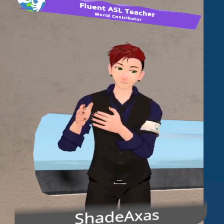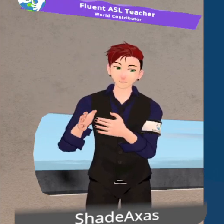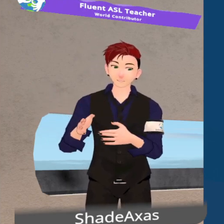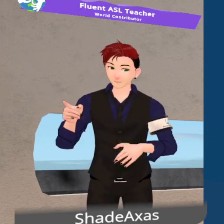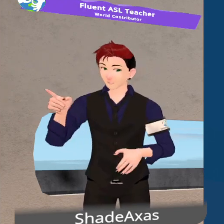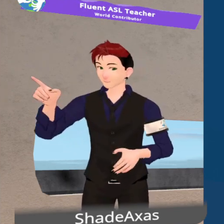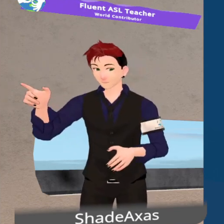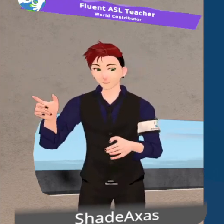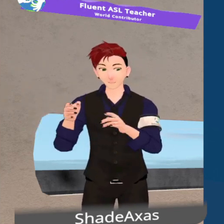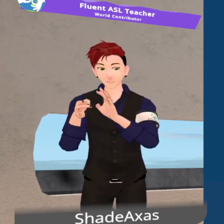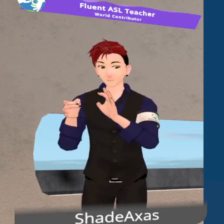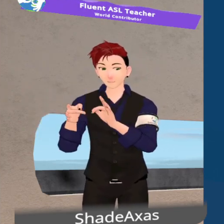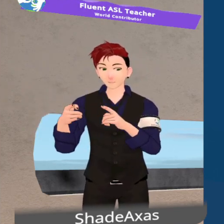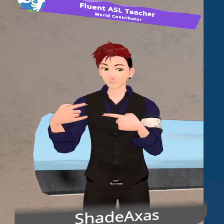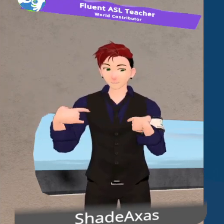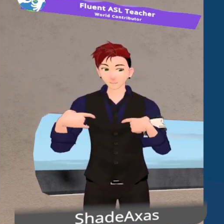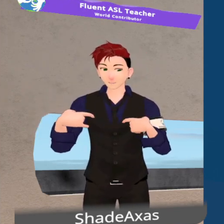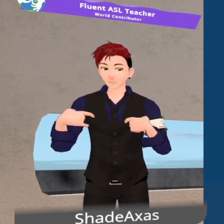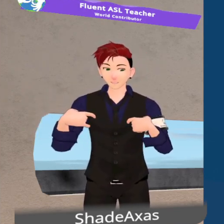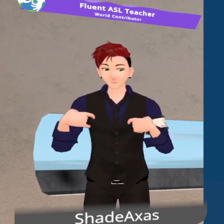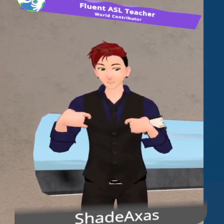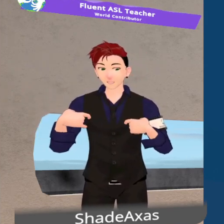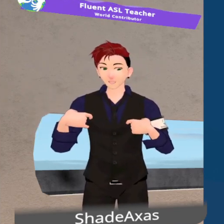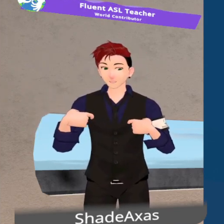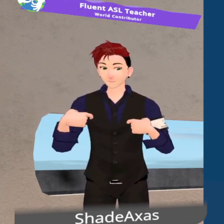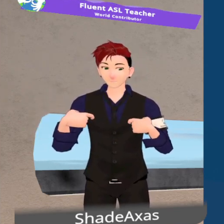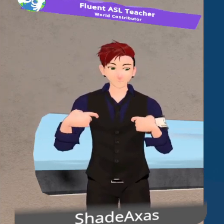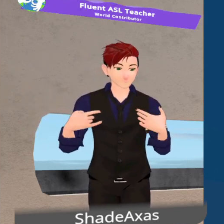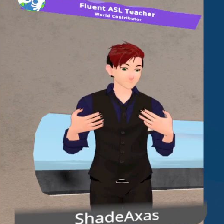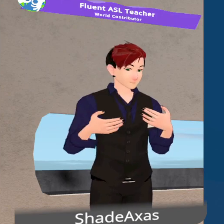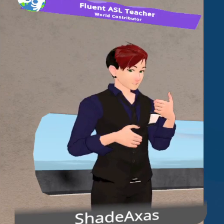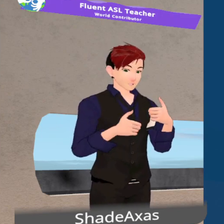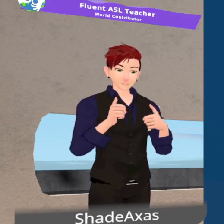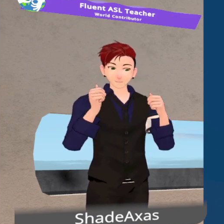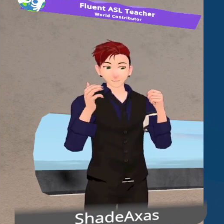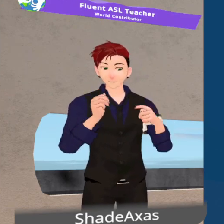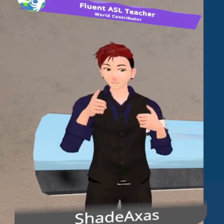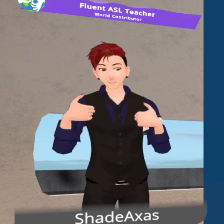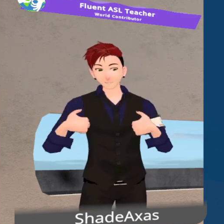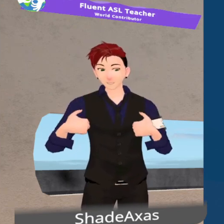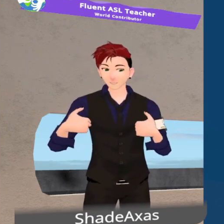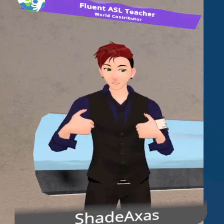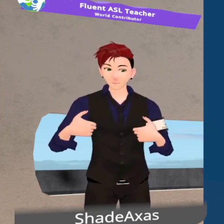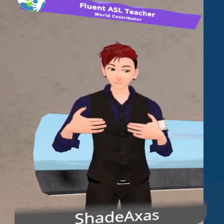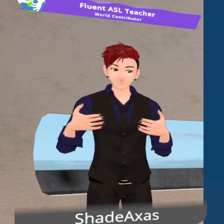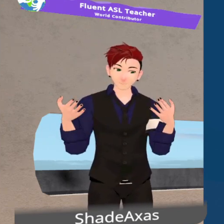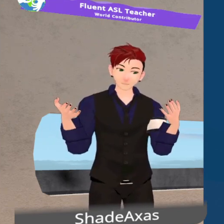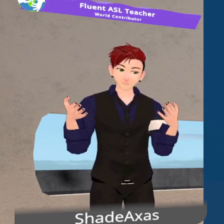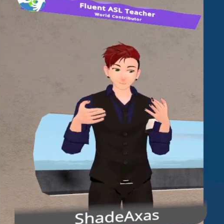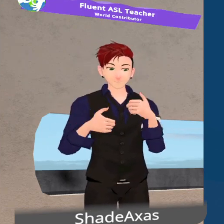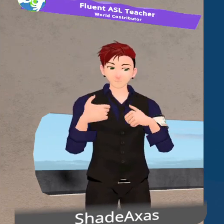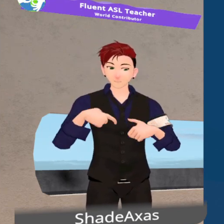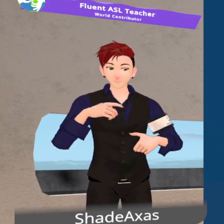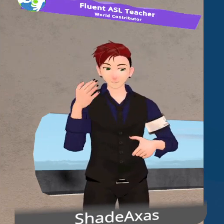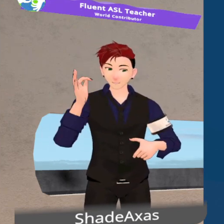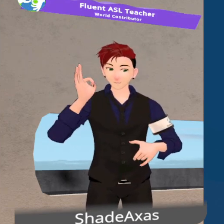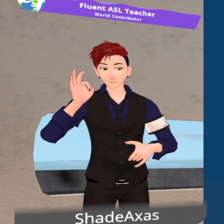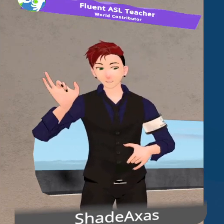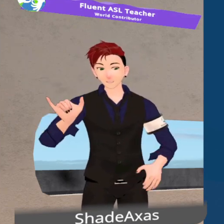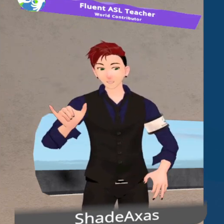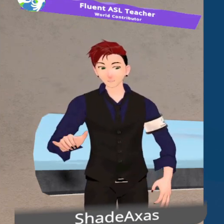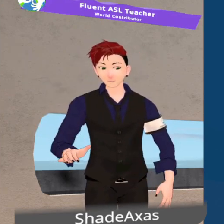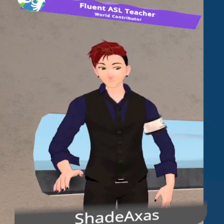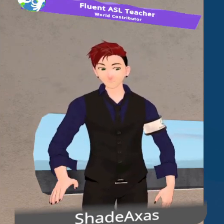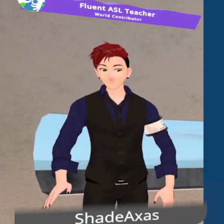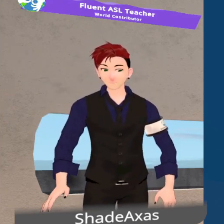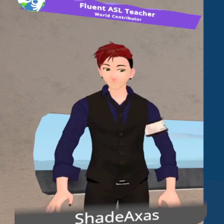I ask your opinion on that? They could probably mention something about it, but I don't know, and most of our teachers don't have it, so most of us don't really